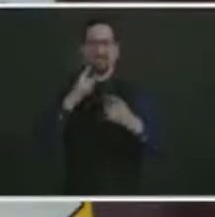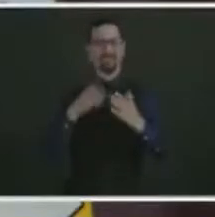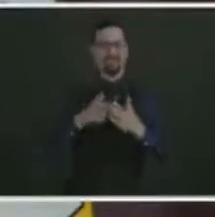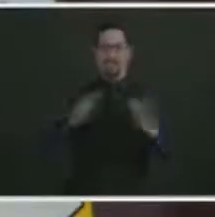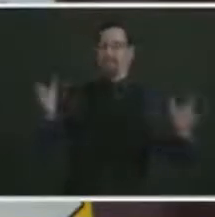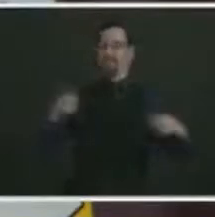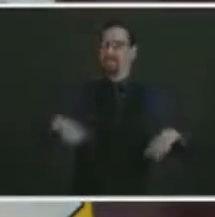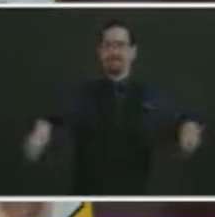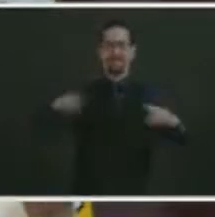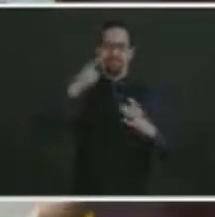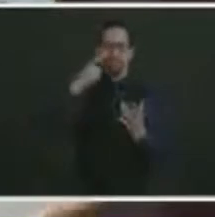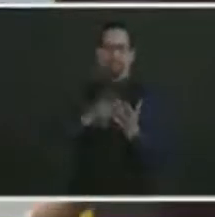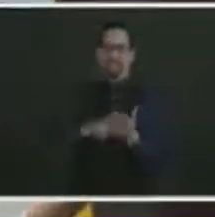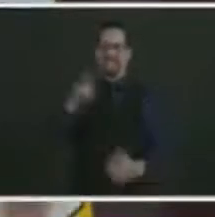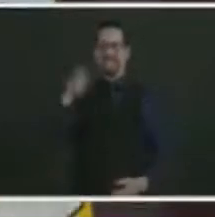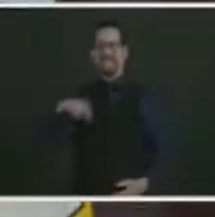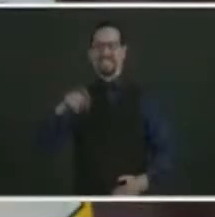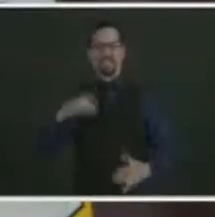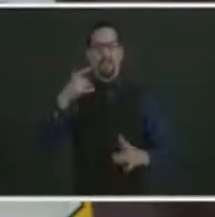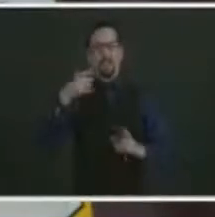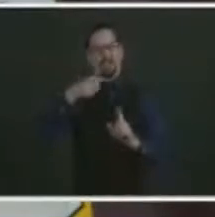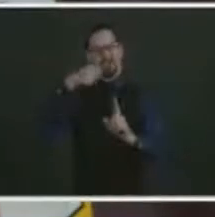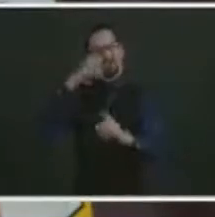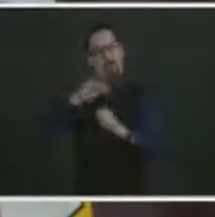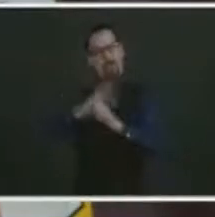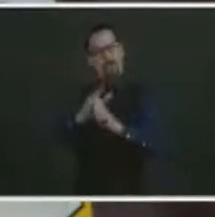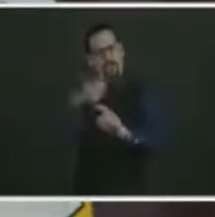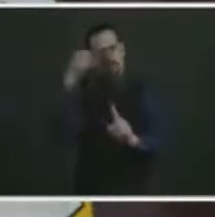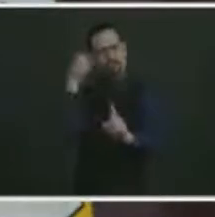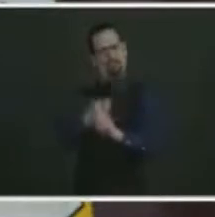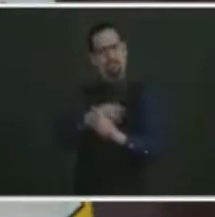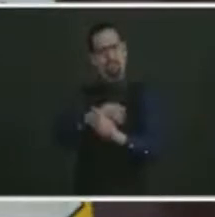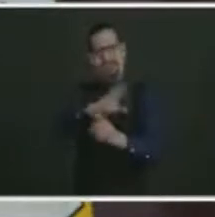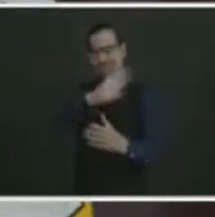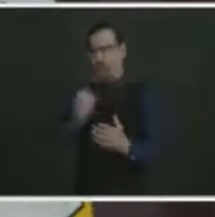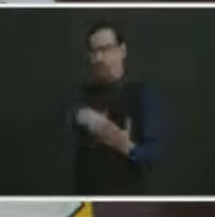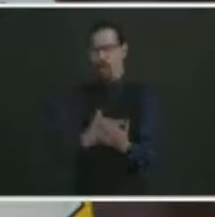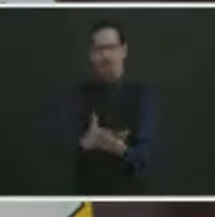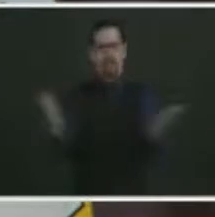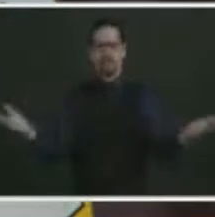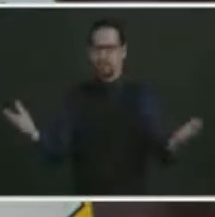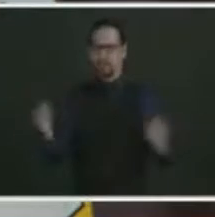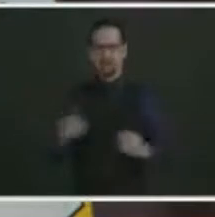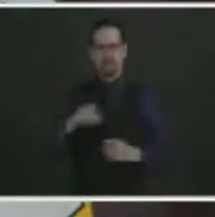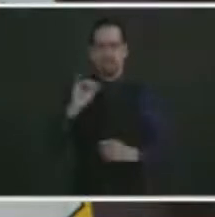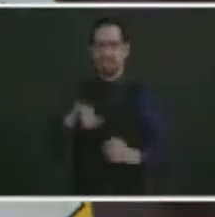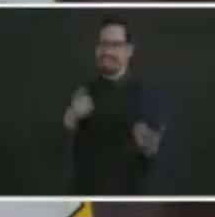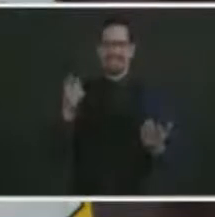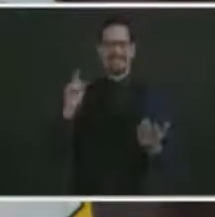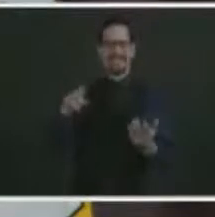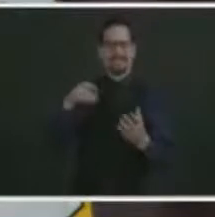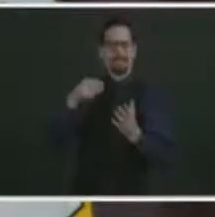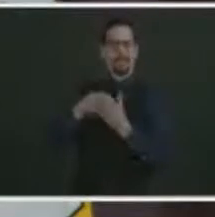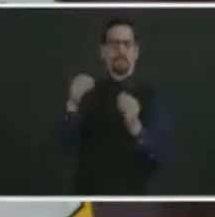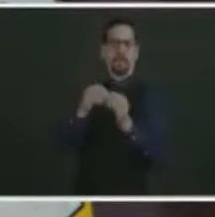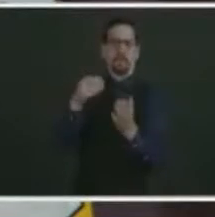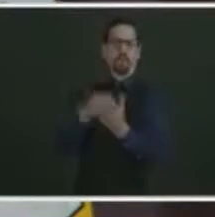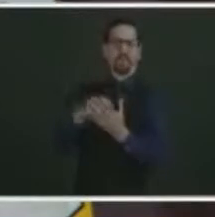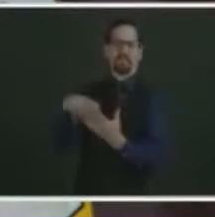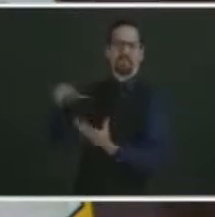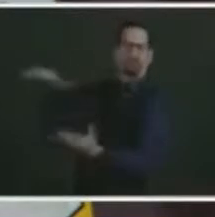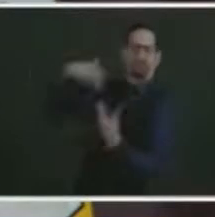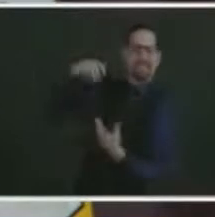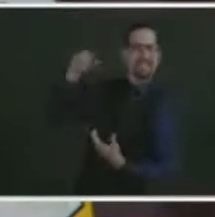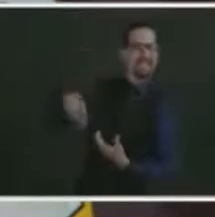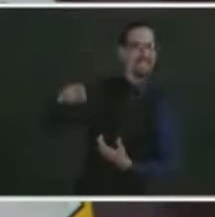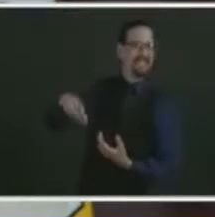by, the administration, that absent an additional stimulus, you're going to see a